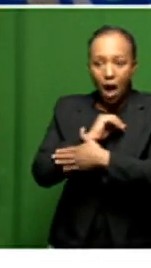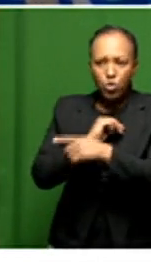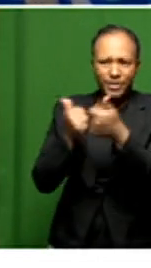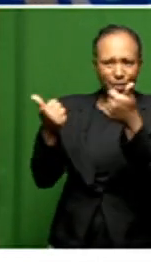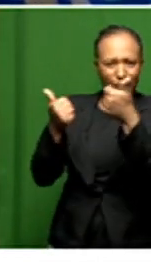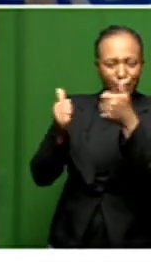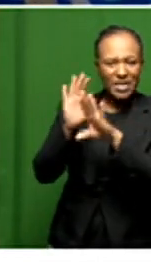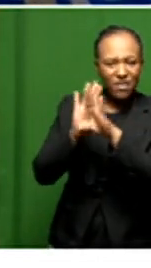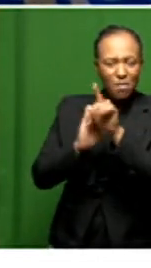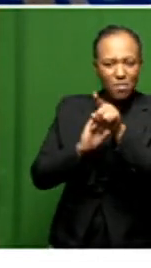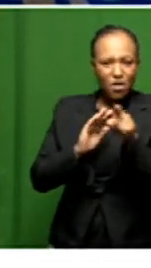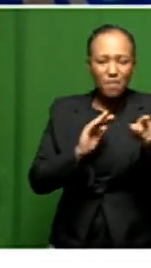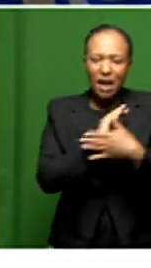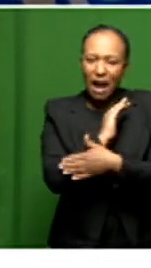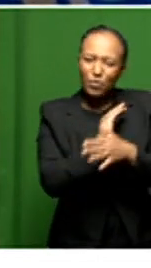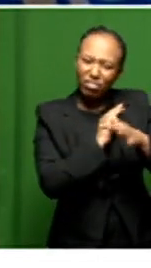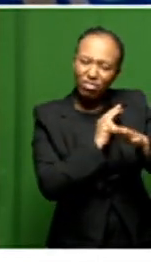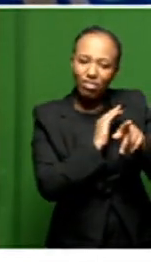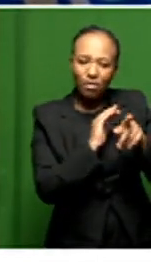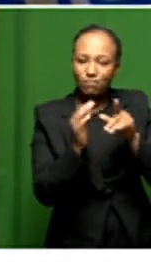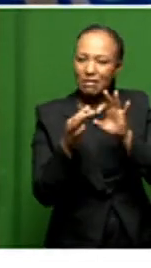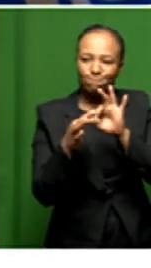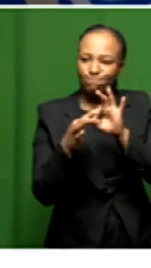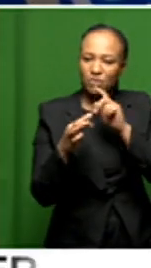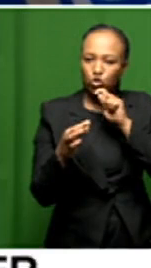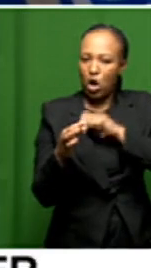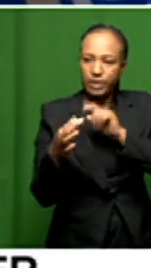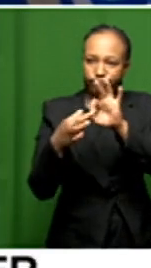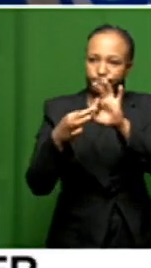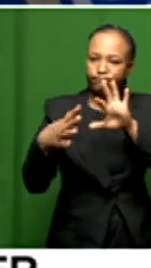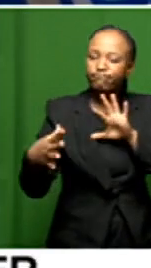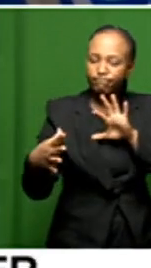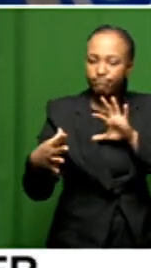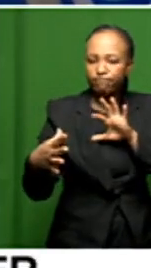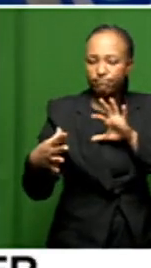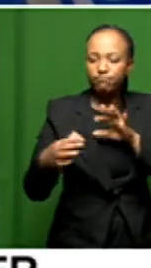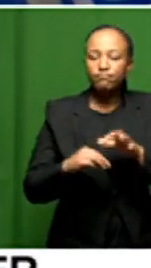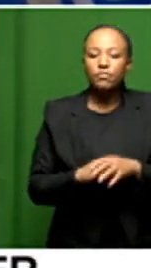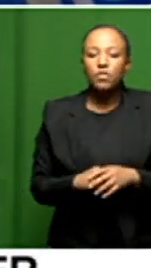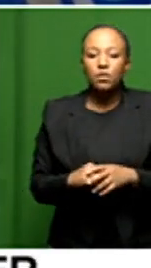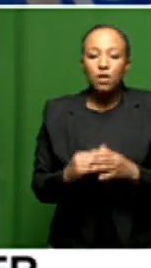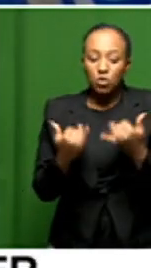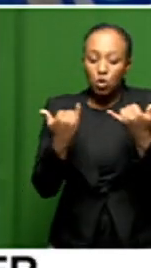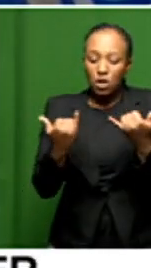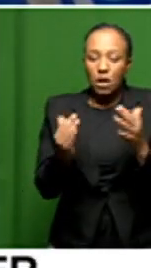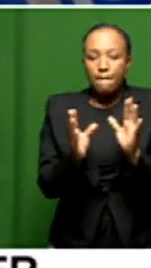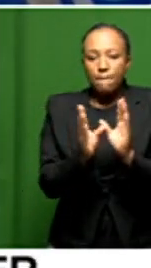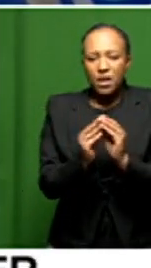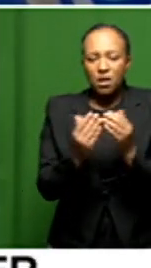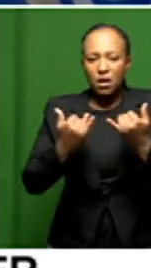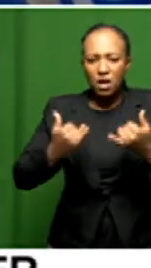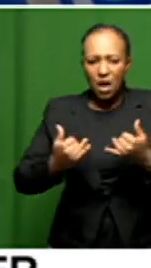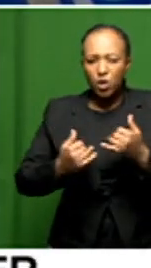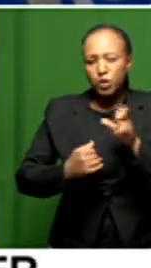developing world, trust that is essential to global cooperation in other areas. Today's meeting is an opportunity to